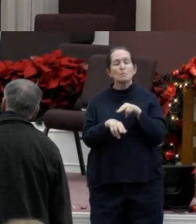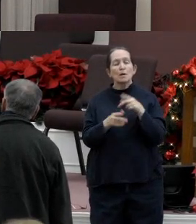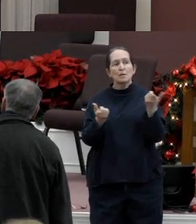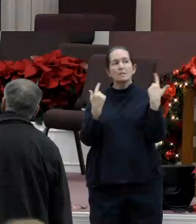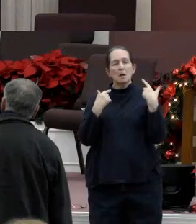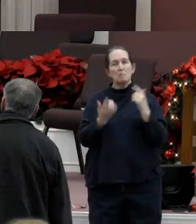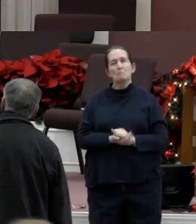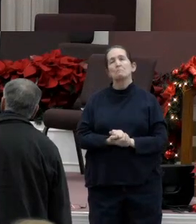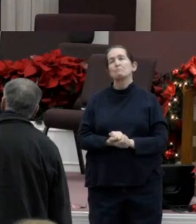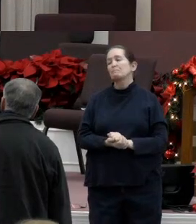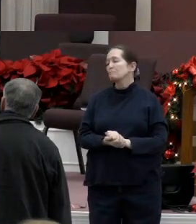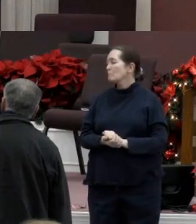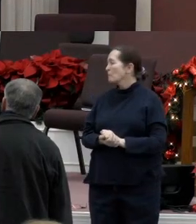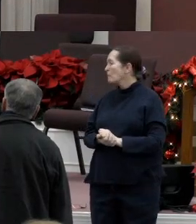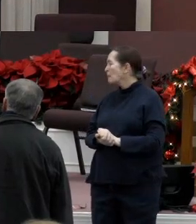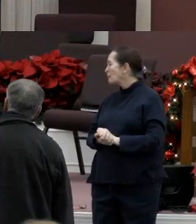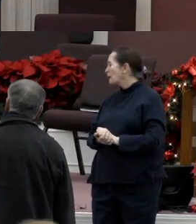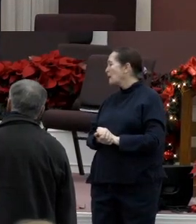Come.